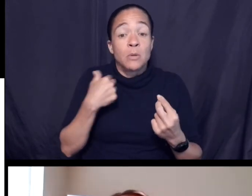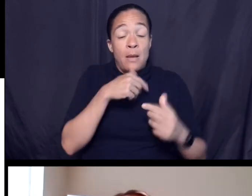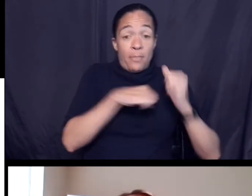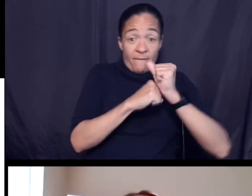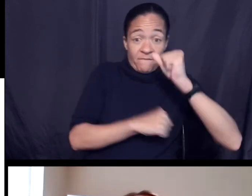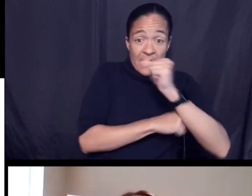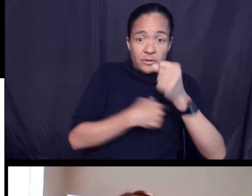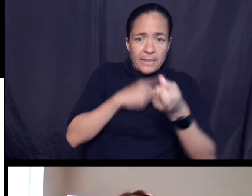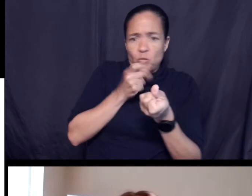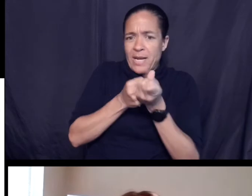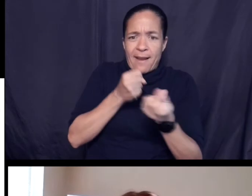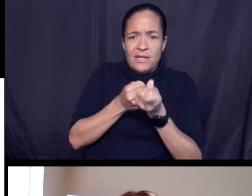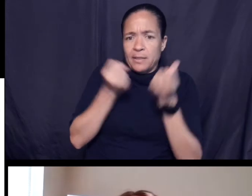things,